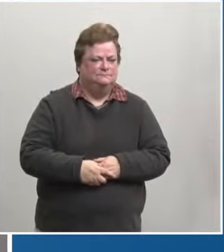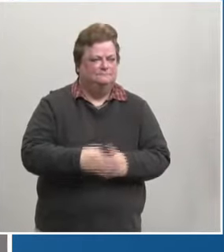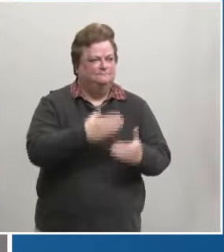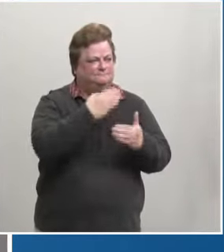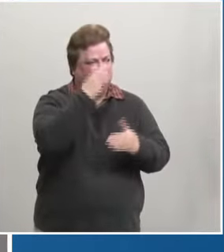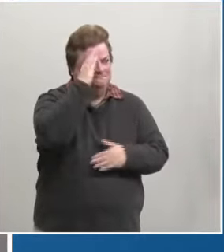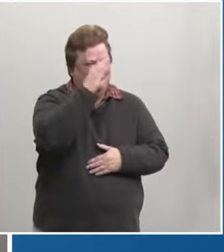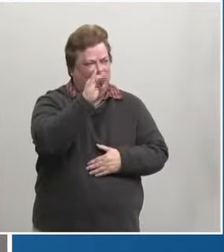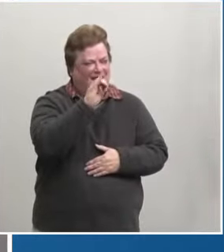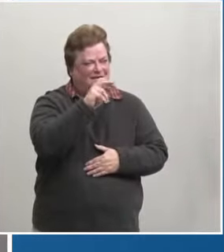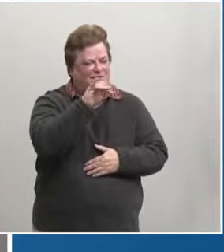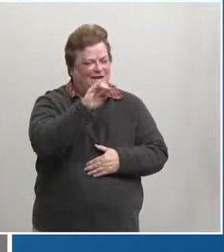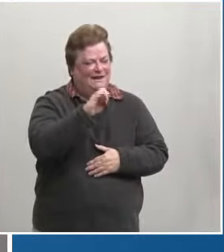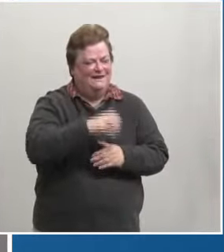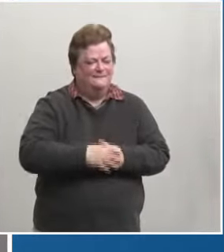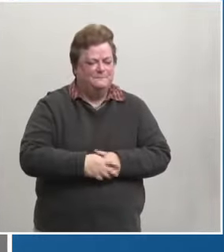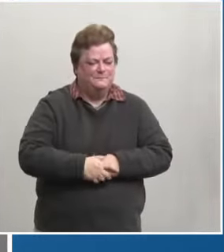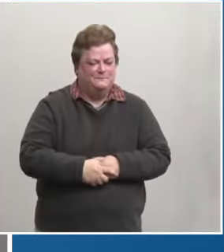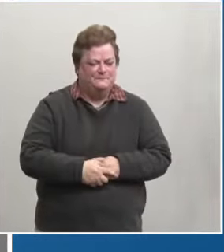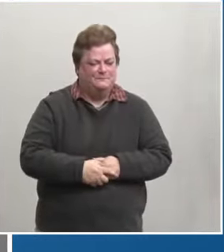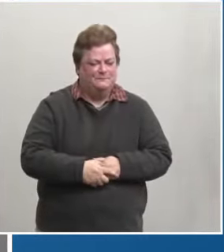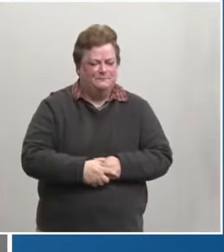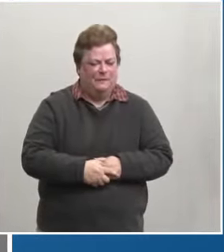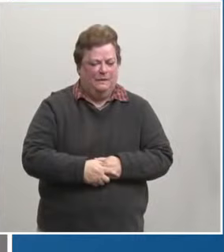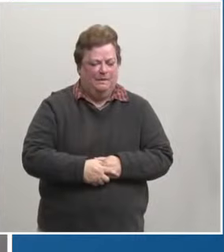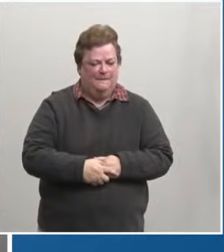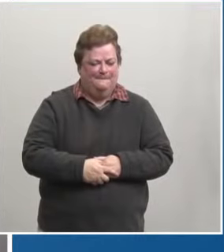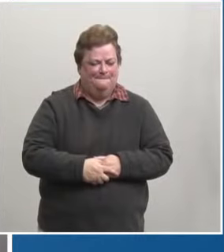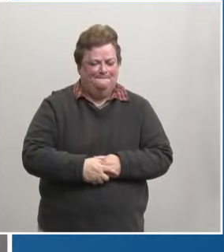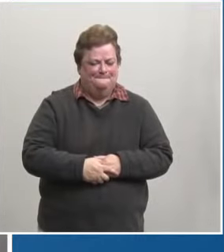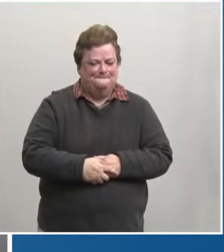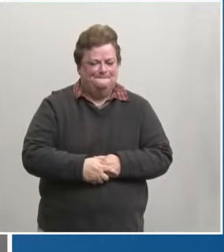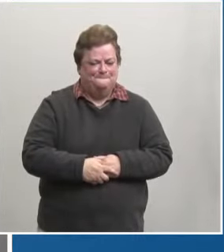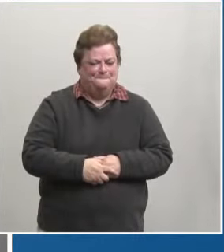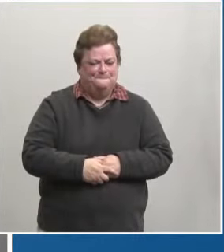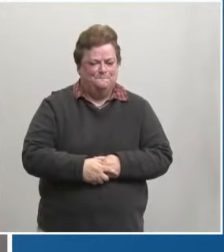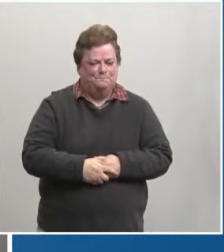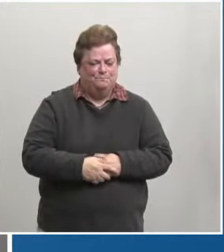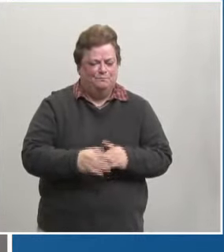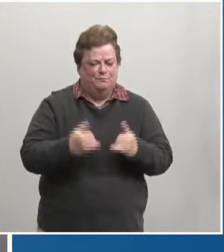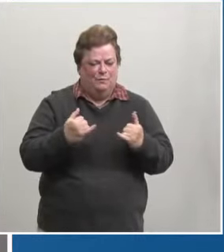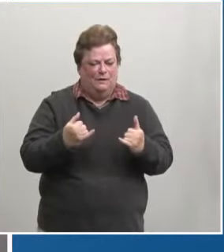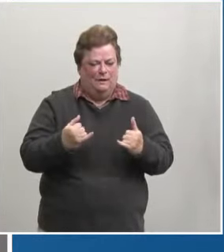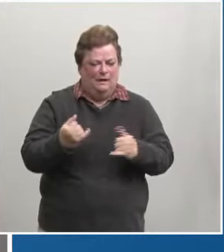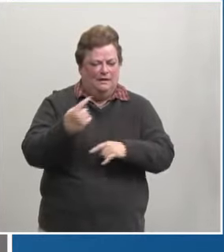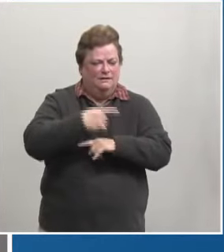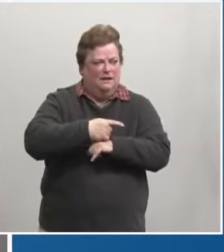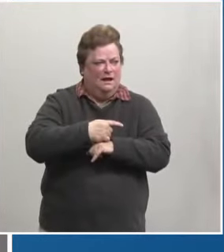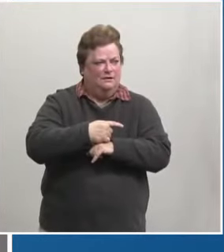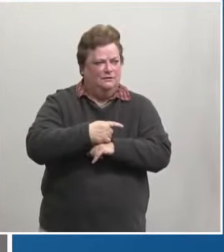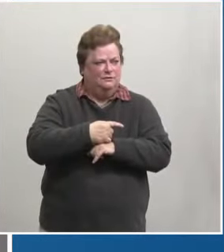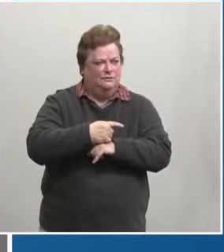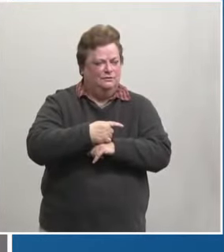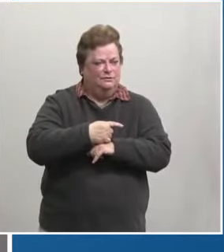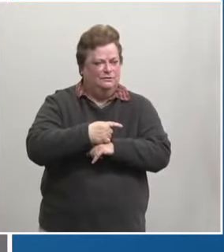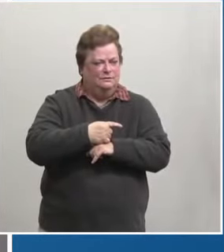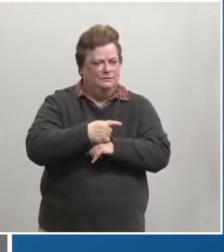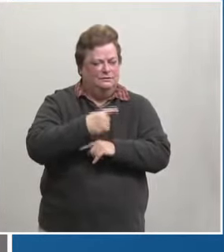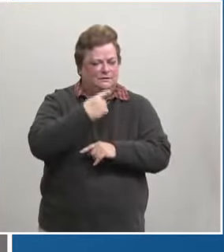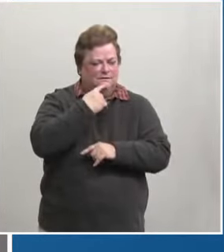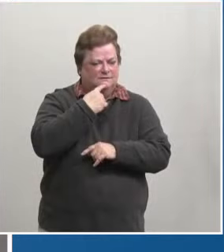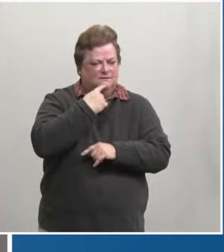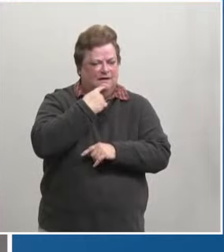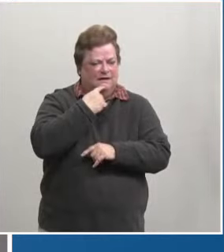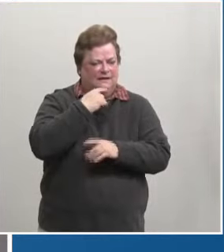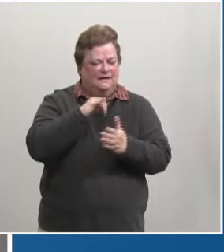Hi, Jackie. Hi, me again. So today, Dr. Fauci said that people who have gotten